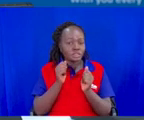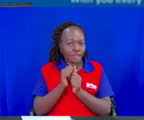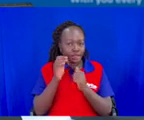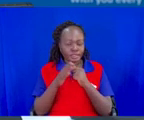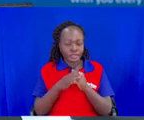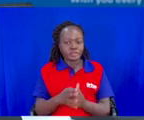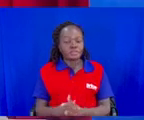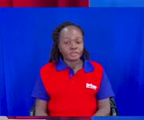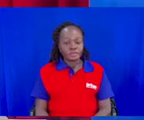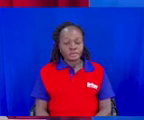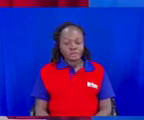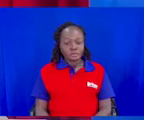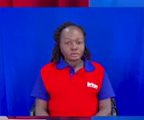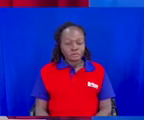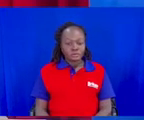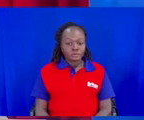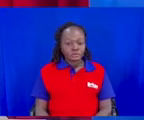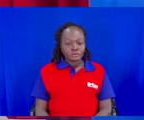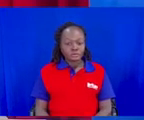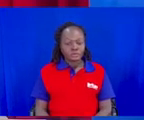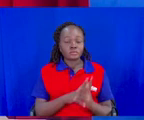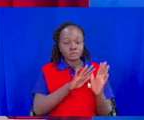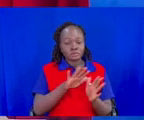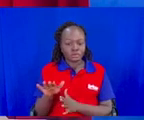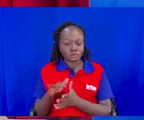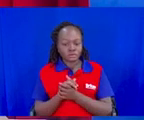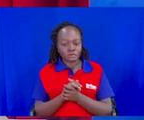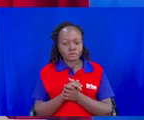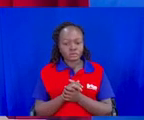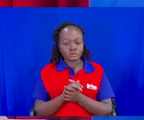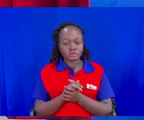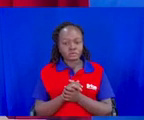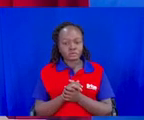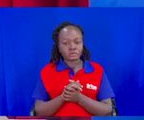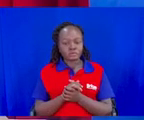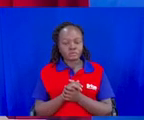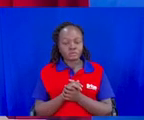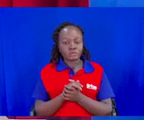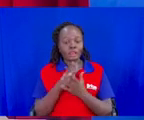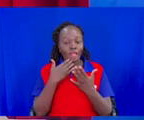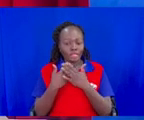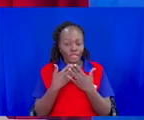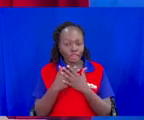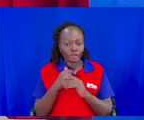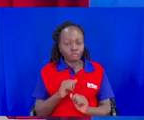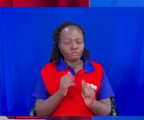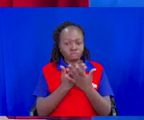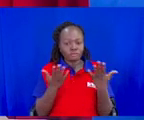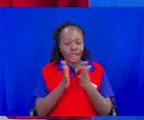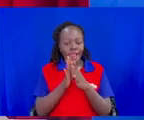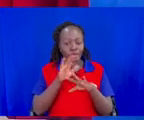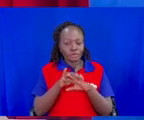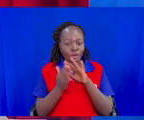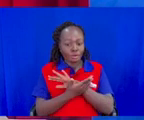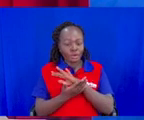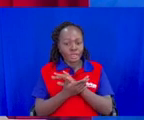2019. Mr. Mosse. Thank you, Madam Chair, and good morning, unit holders. I'll